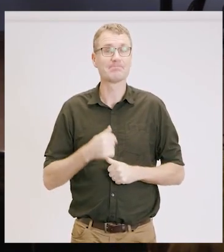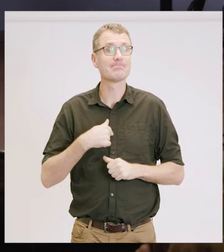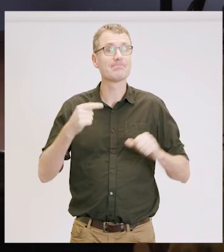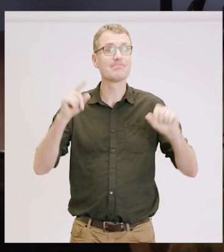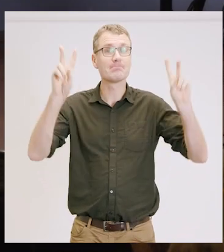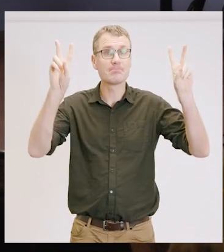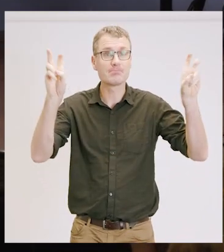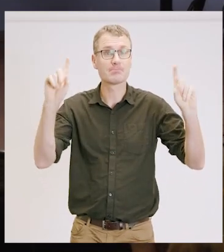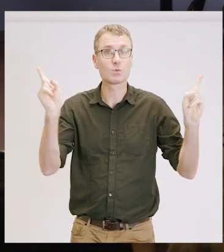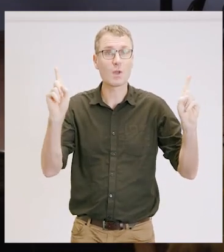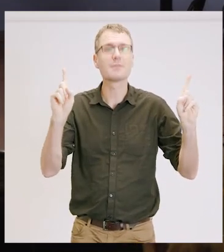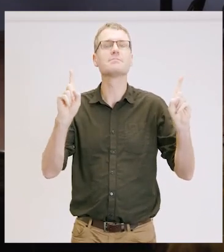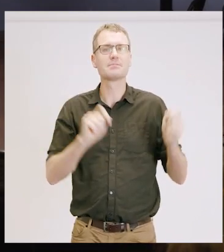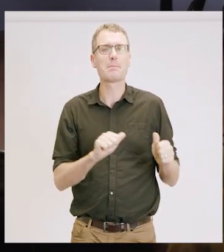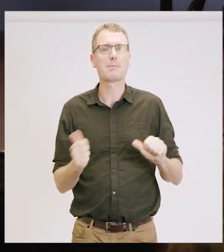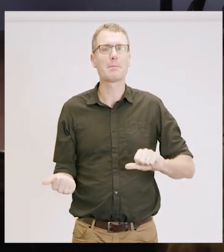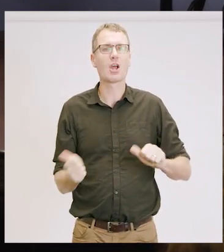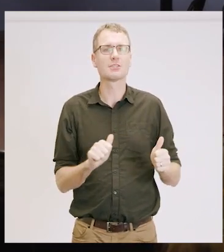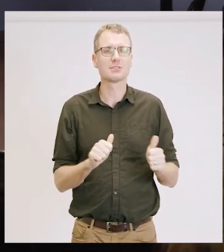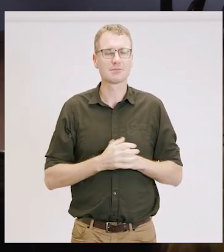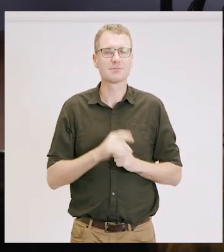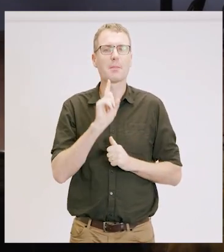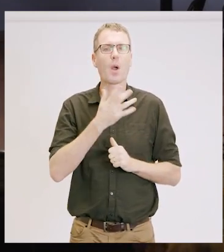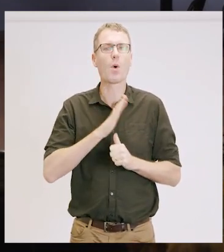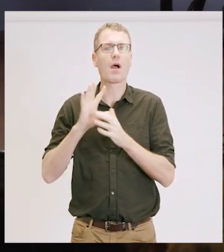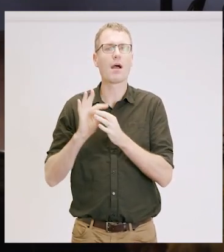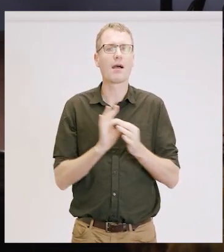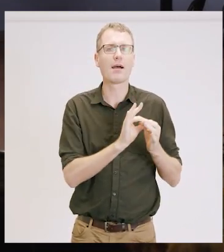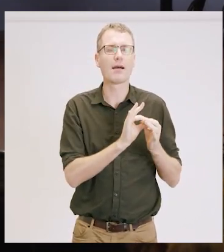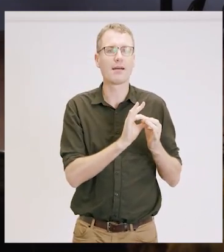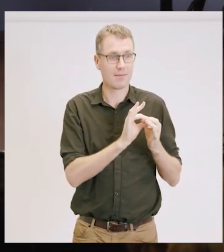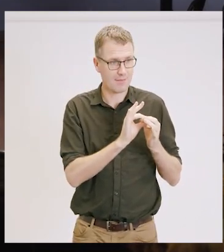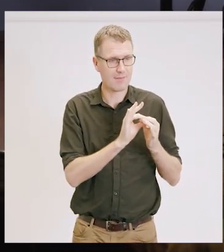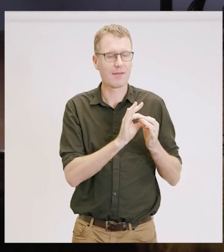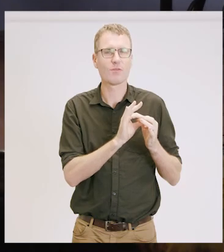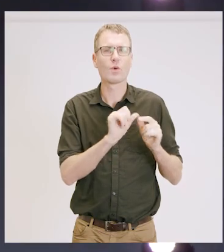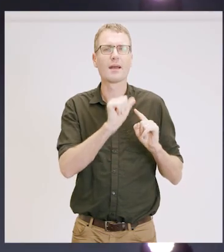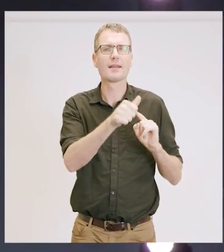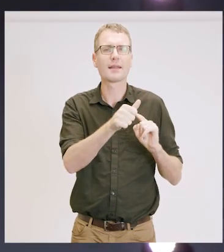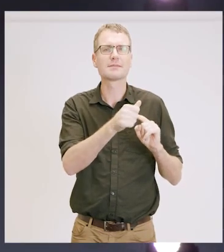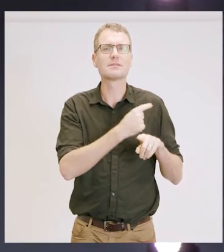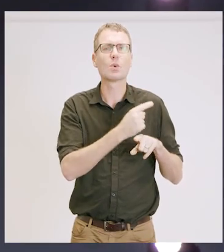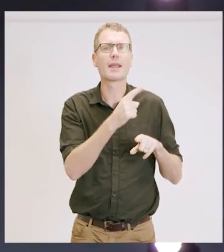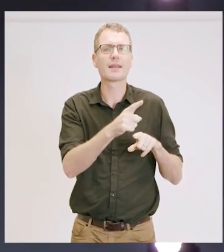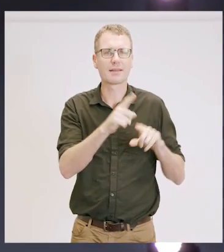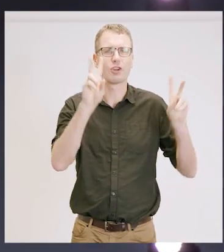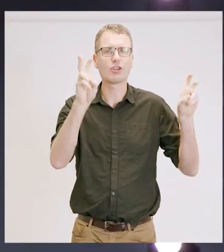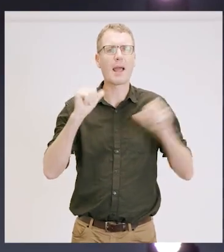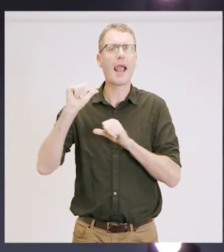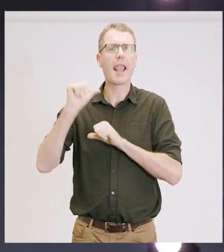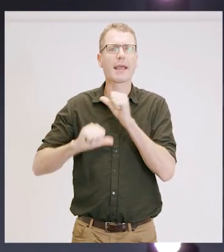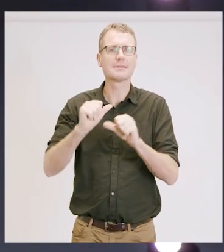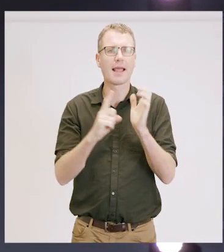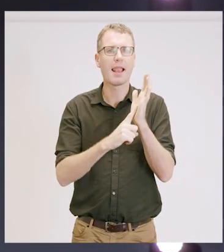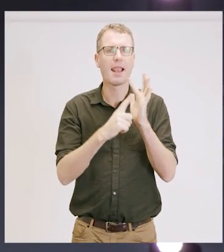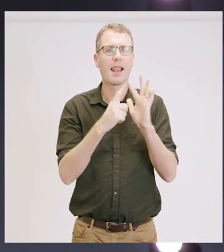want to tie it into the topic we're going into next week, which is our legacy season. And you probably know that every year